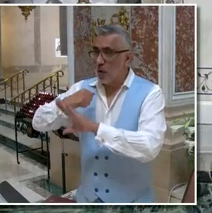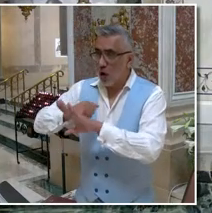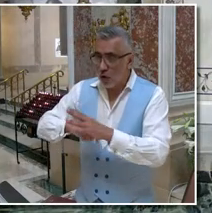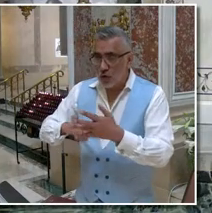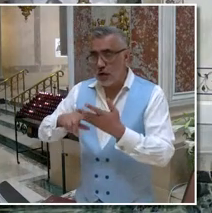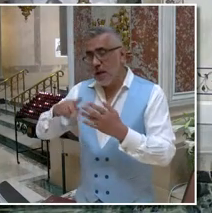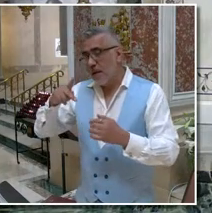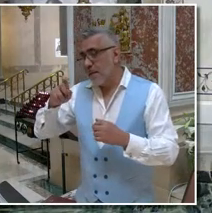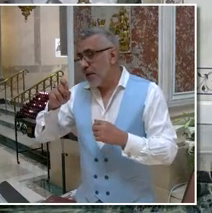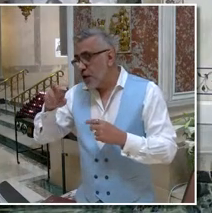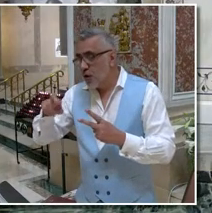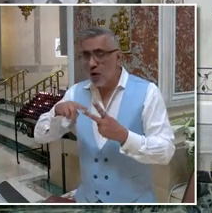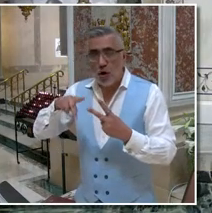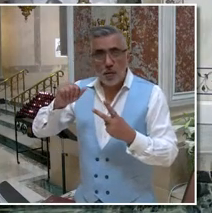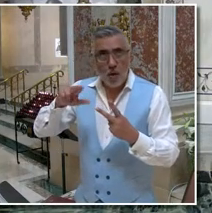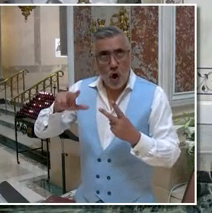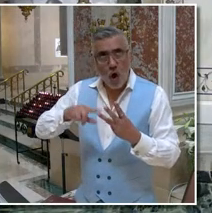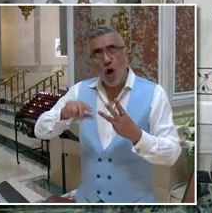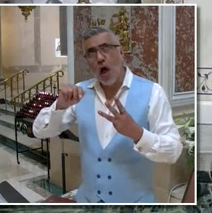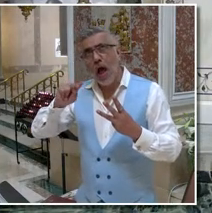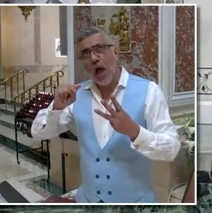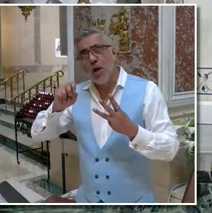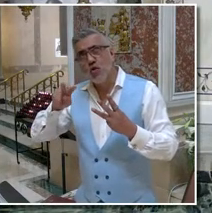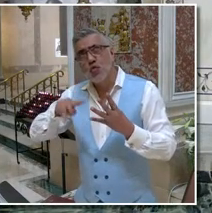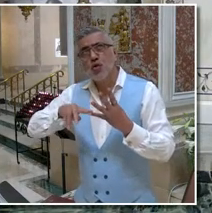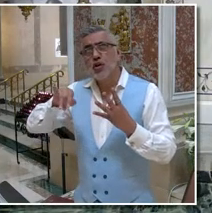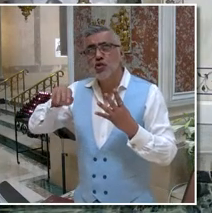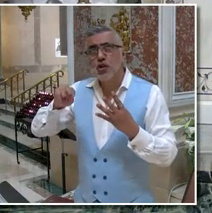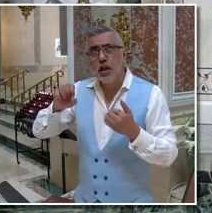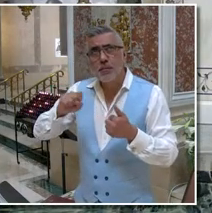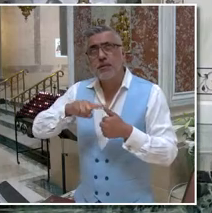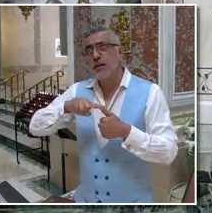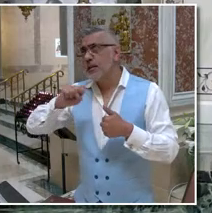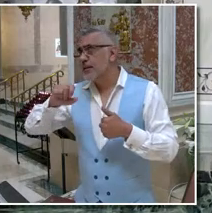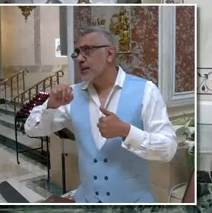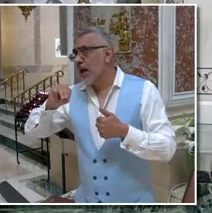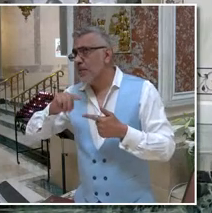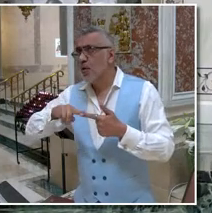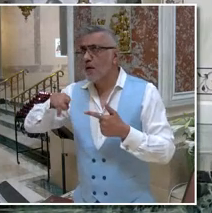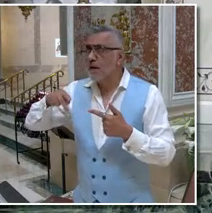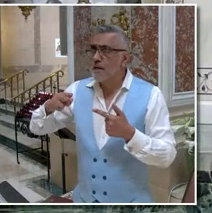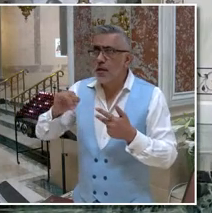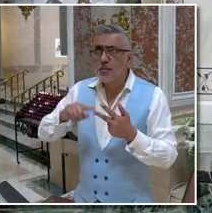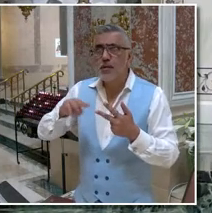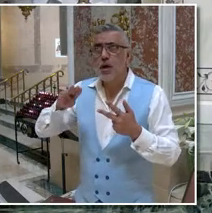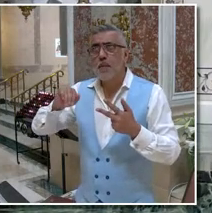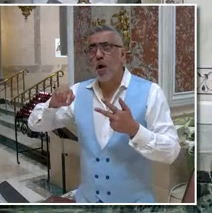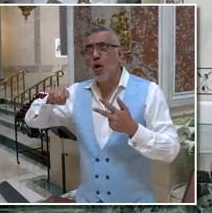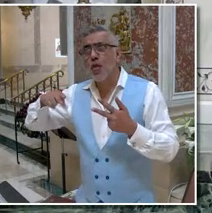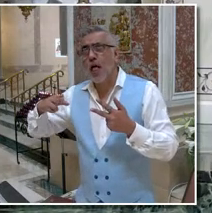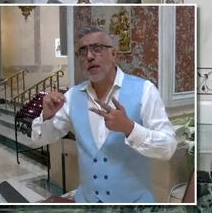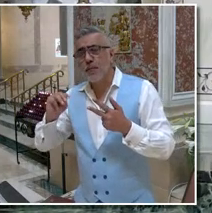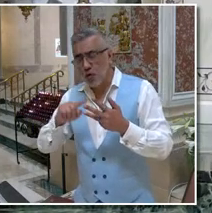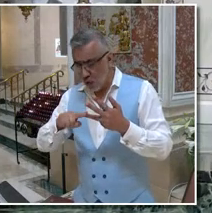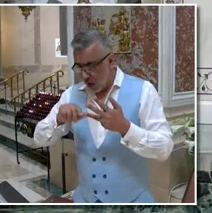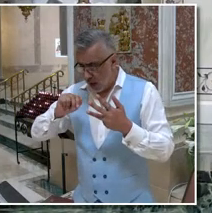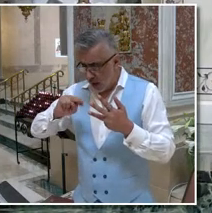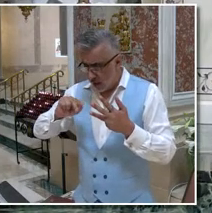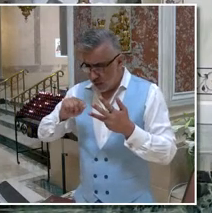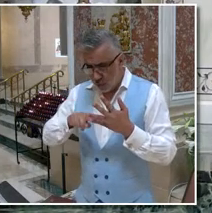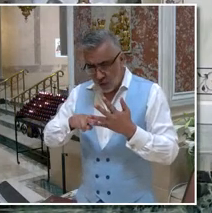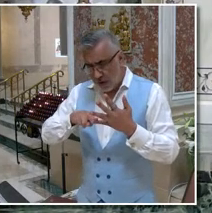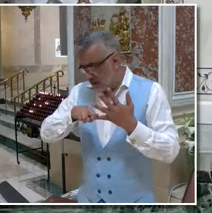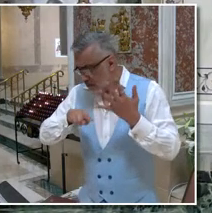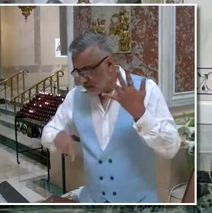Peter and Paul, Andrew, James, John, Thomas, James, Philip, Bartholomew, Matthew, Simon